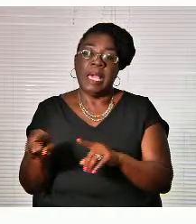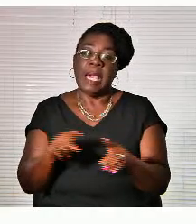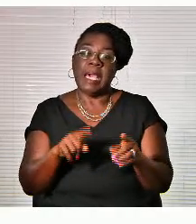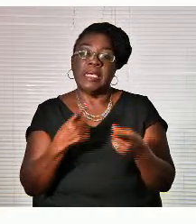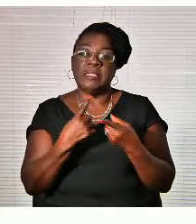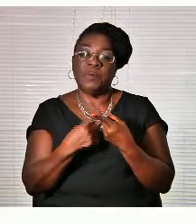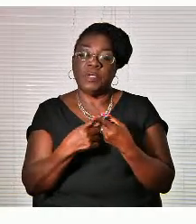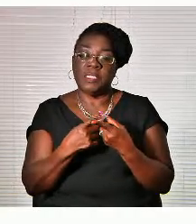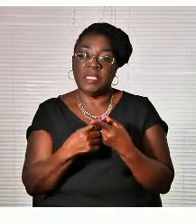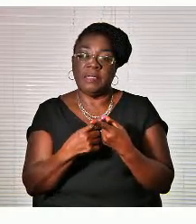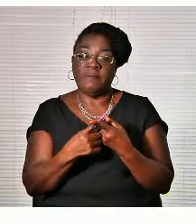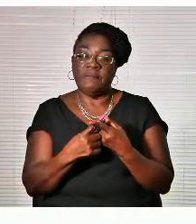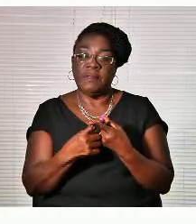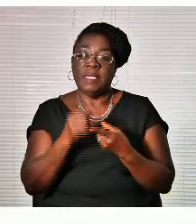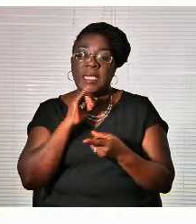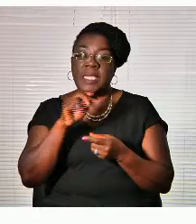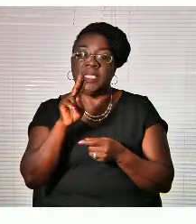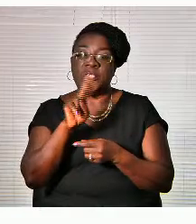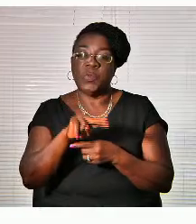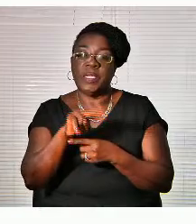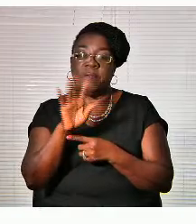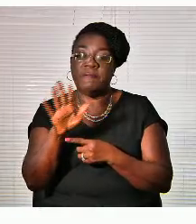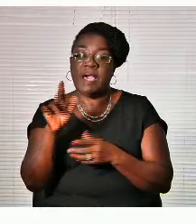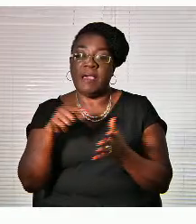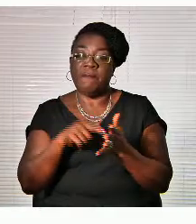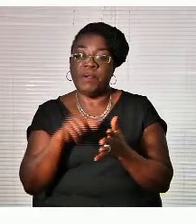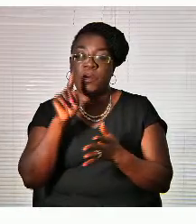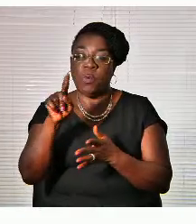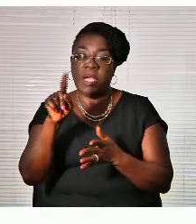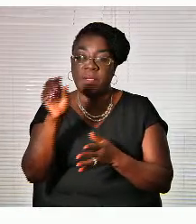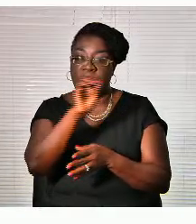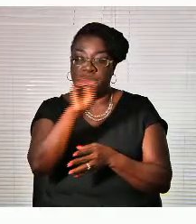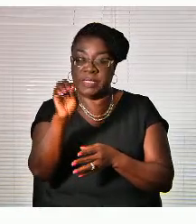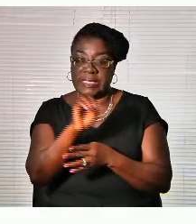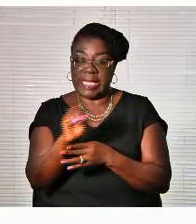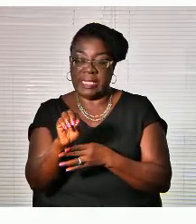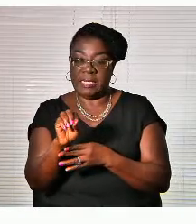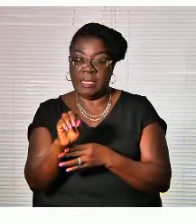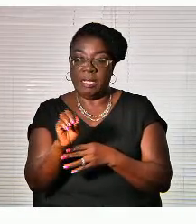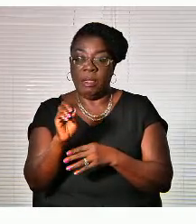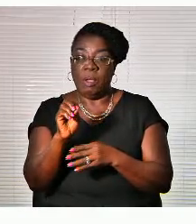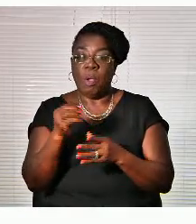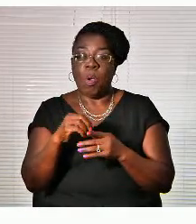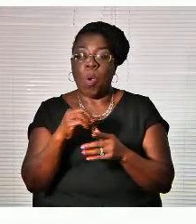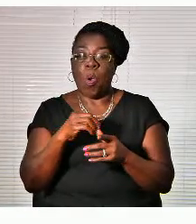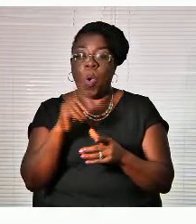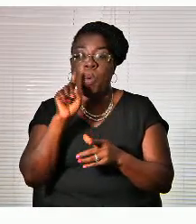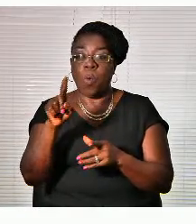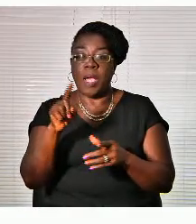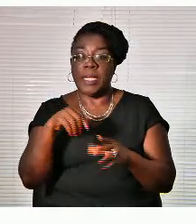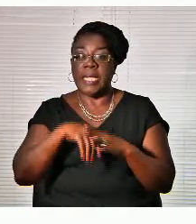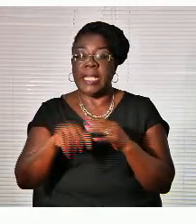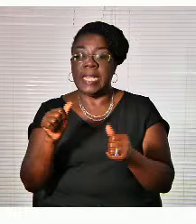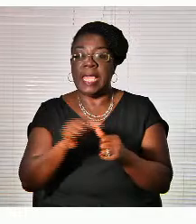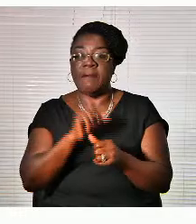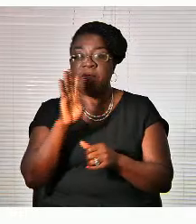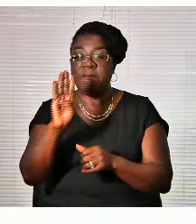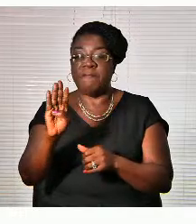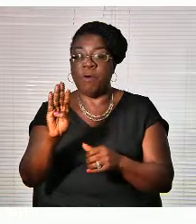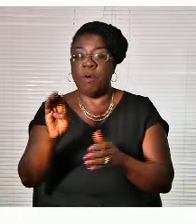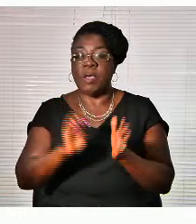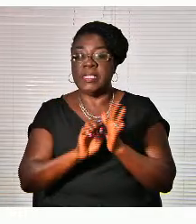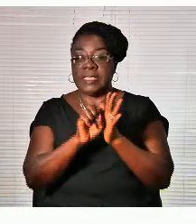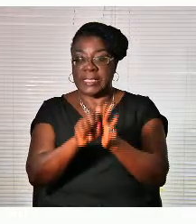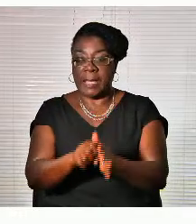or detected is 25.1%, or 1 in every 4 samples